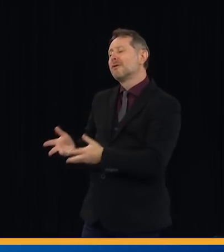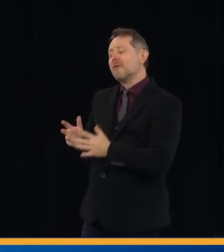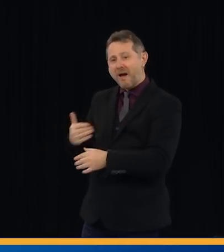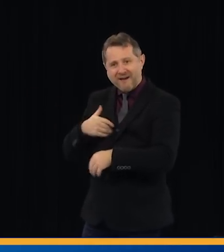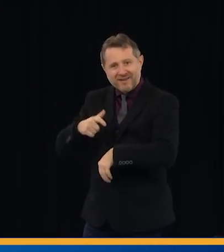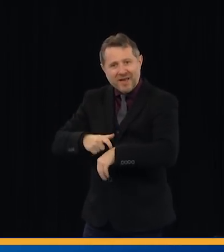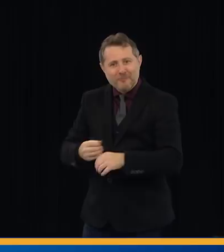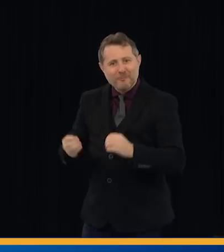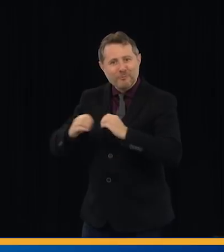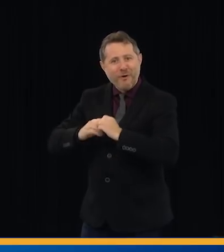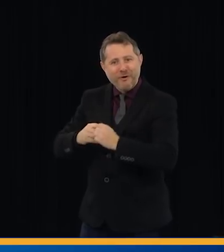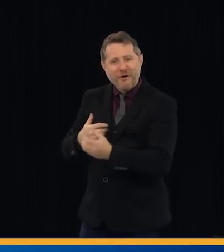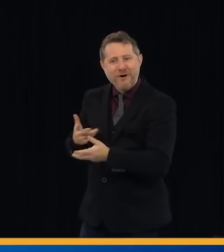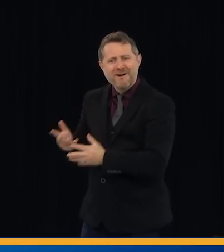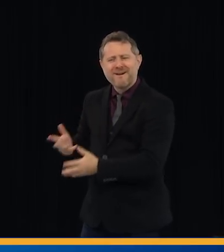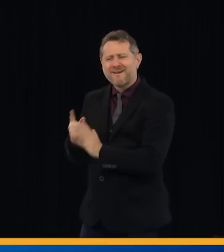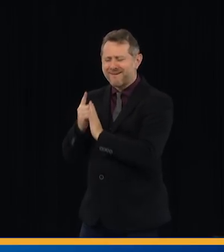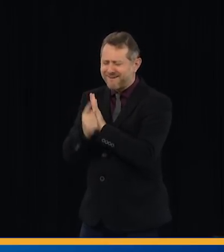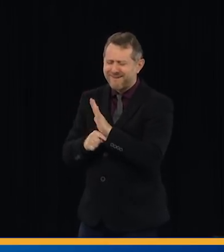hours-long